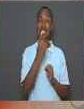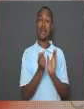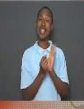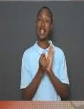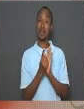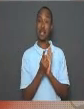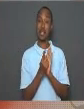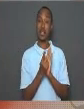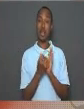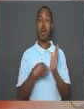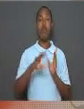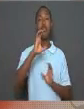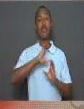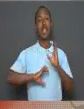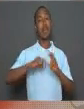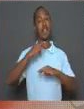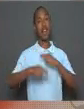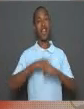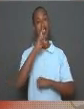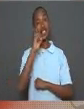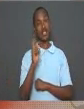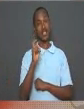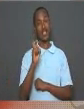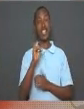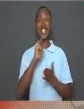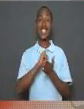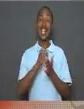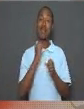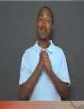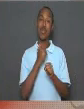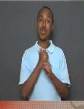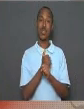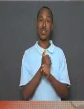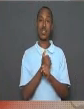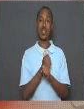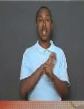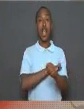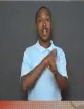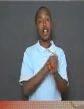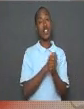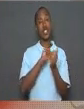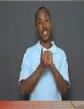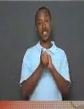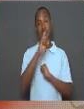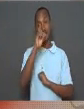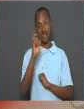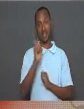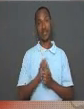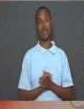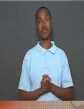examples of chemical reactions that produce energy changes?